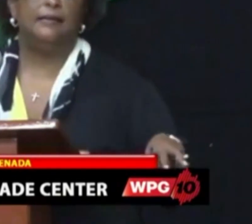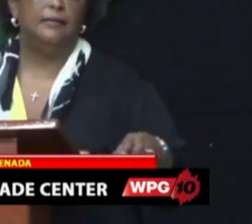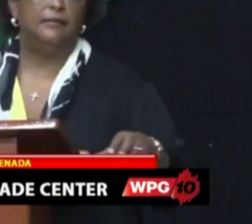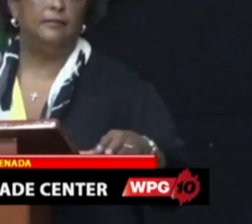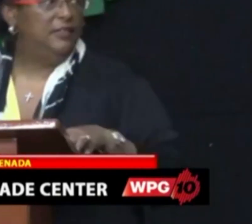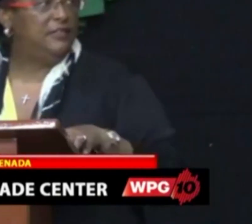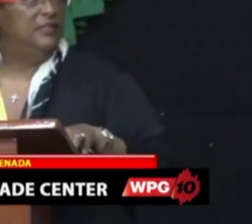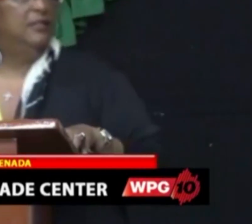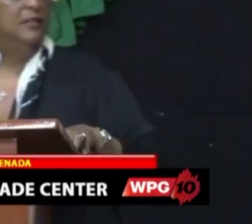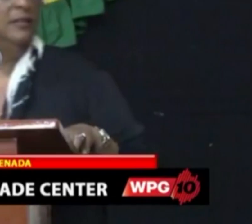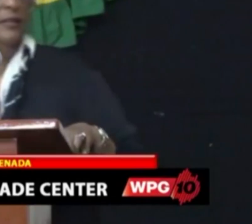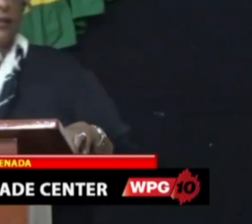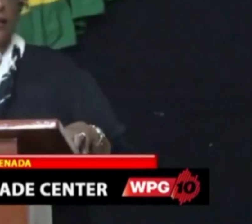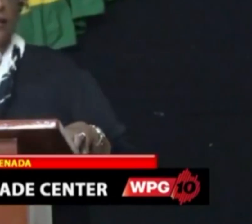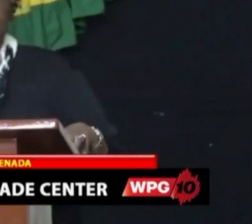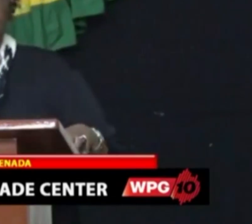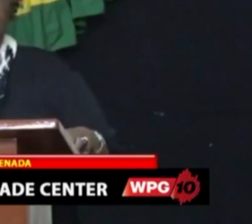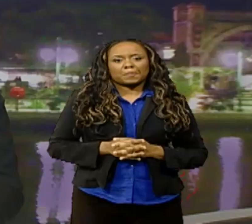like politically.